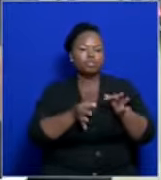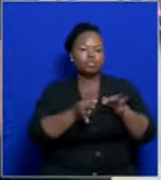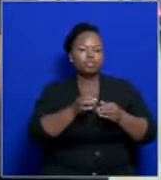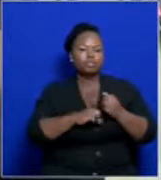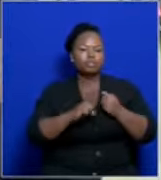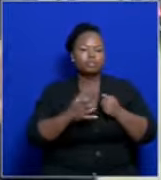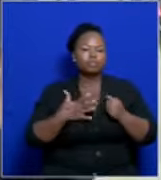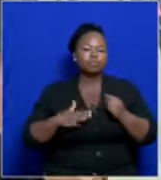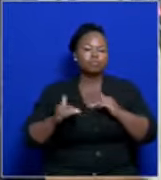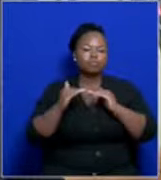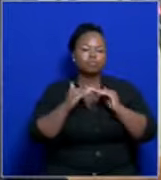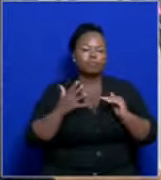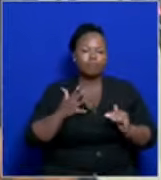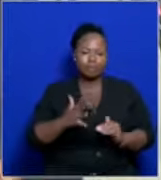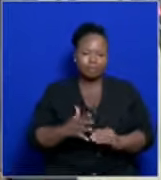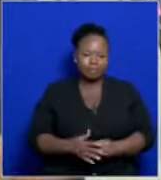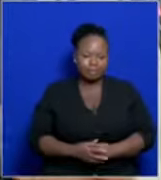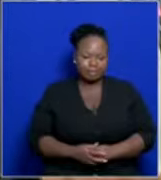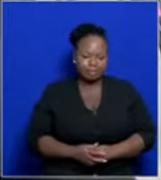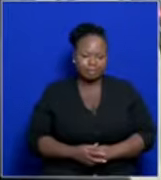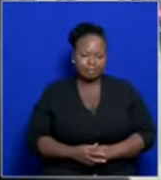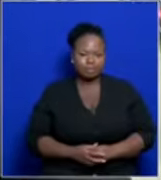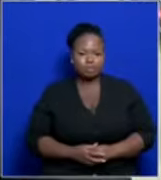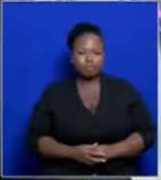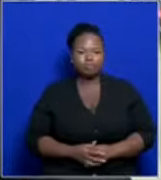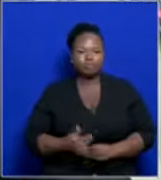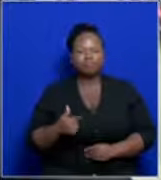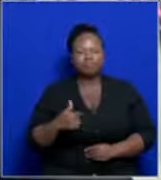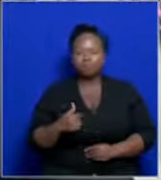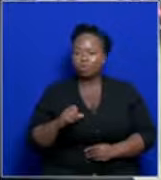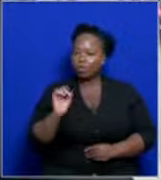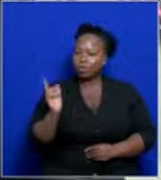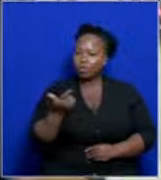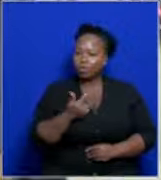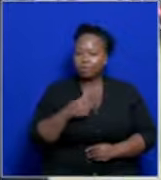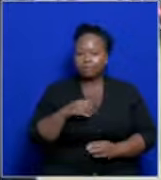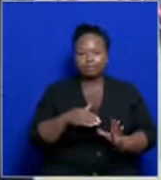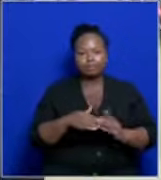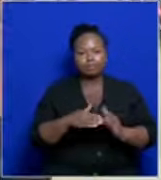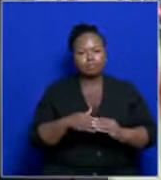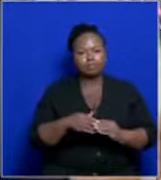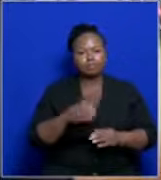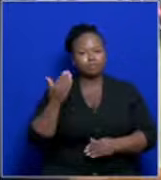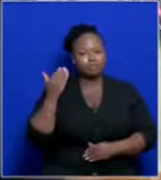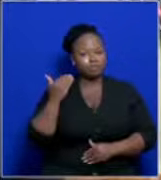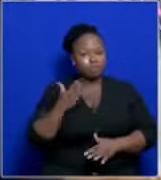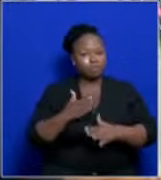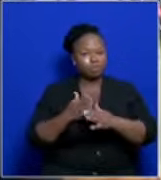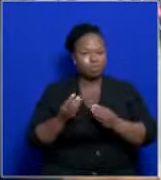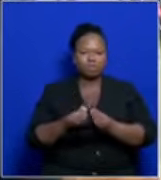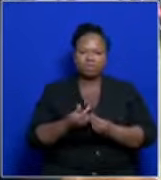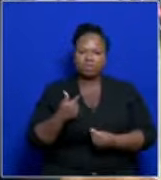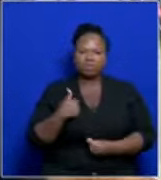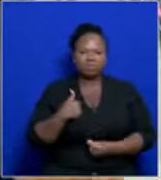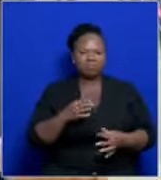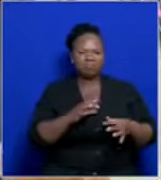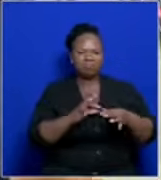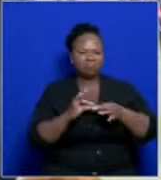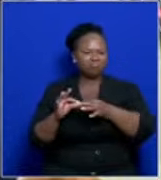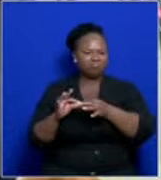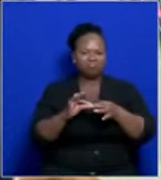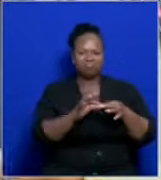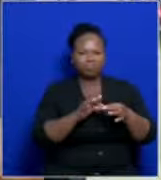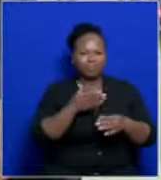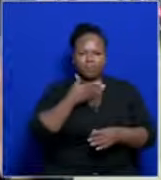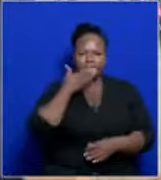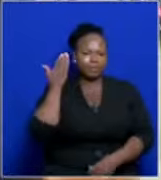have with all these members that we dealt with, I have no relationship with them, and some of